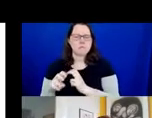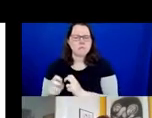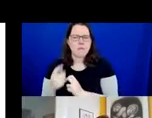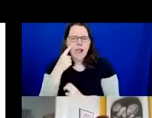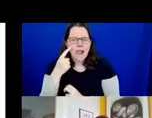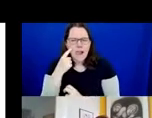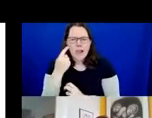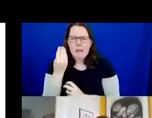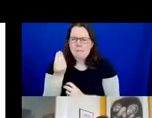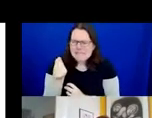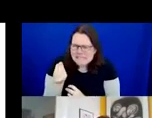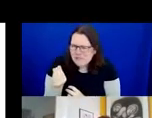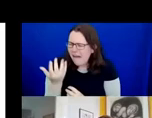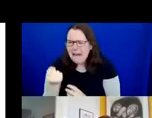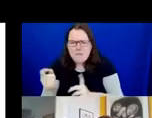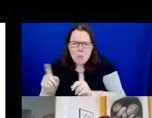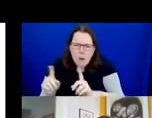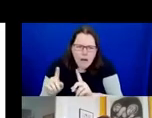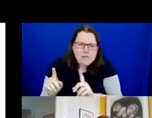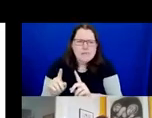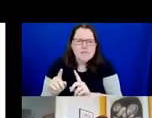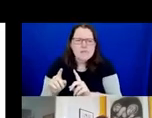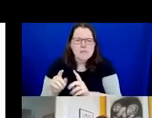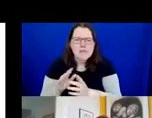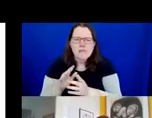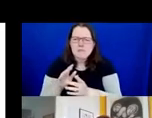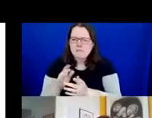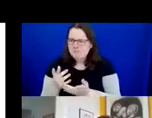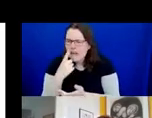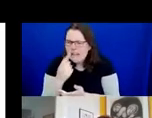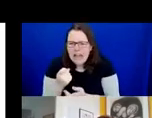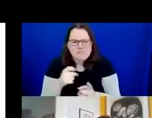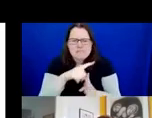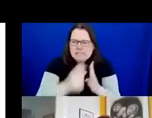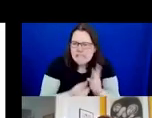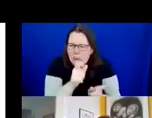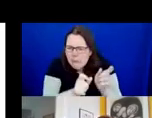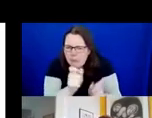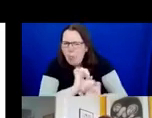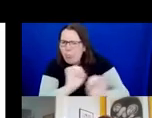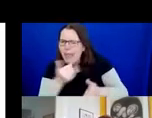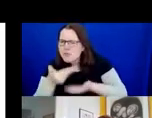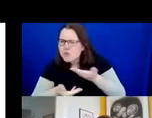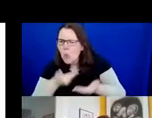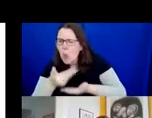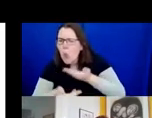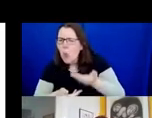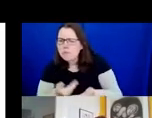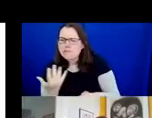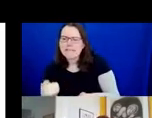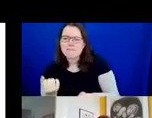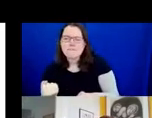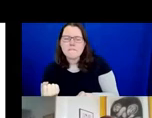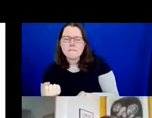they held that could tell stories and attest to the lives of disabled people. The slide here shows a whole range